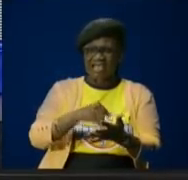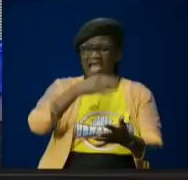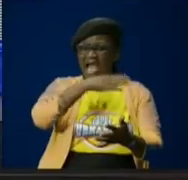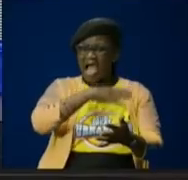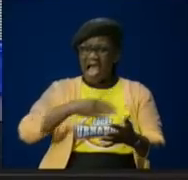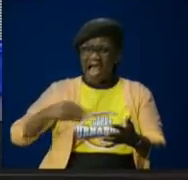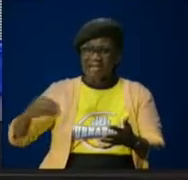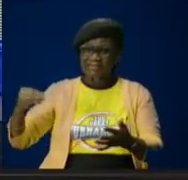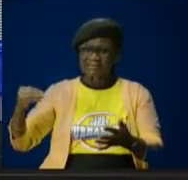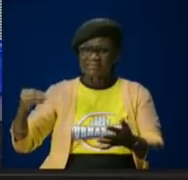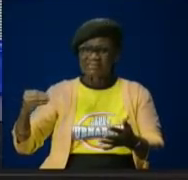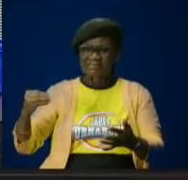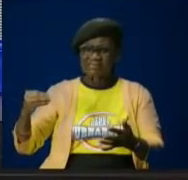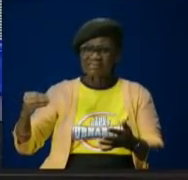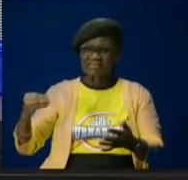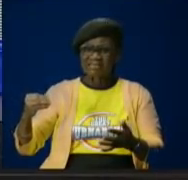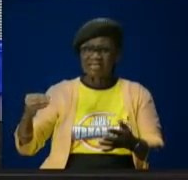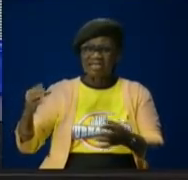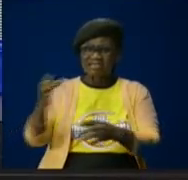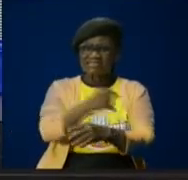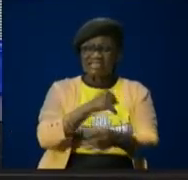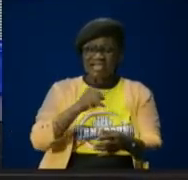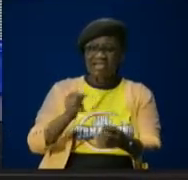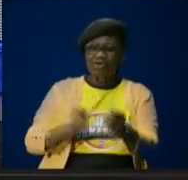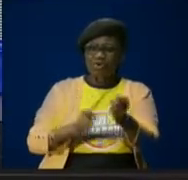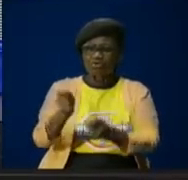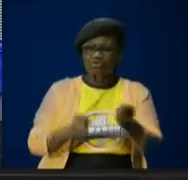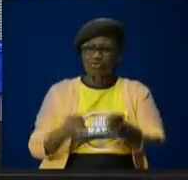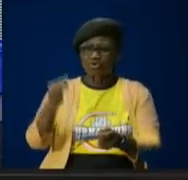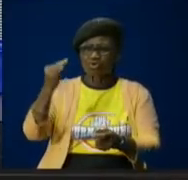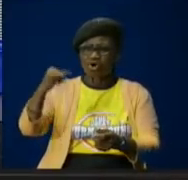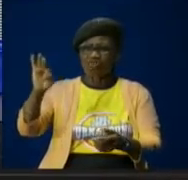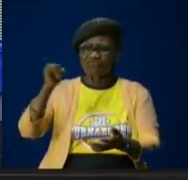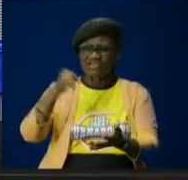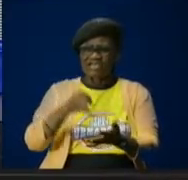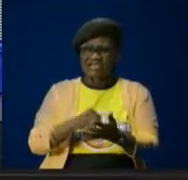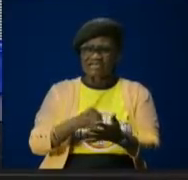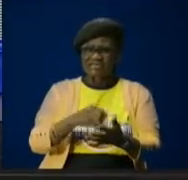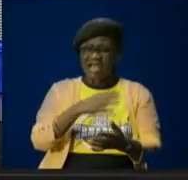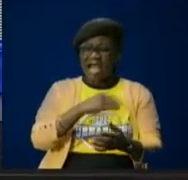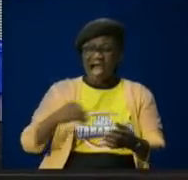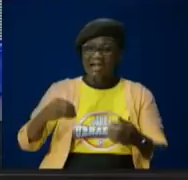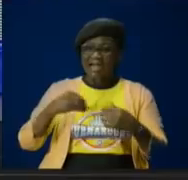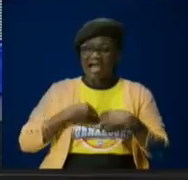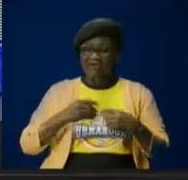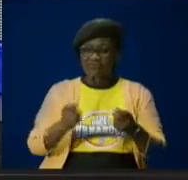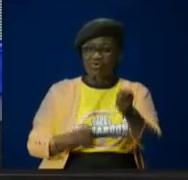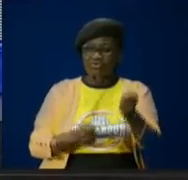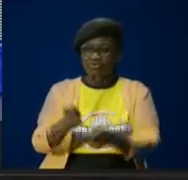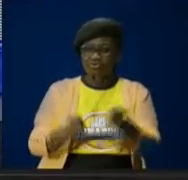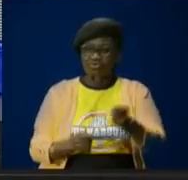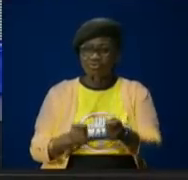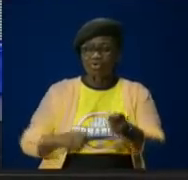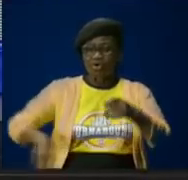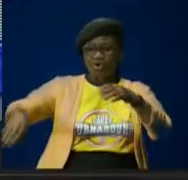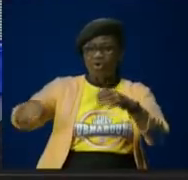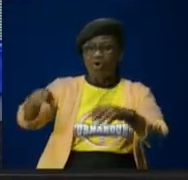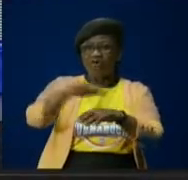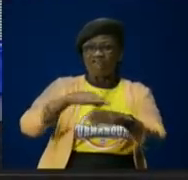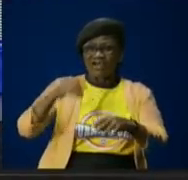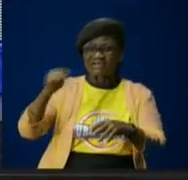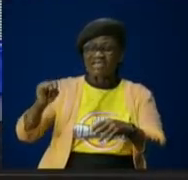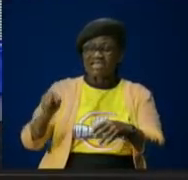And subdue it. And have dominion over the fish of the